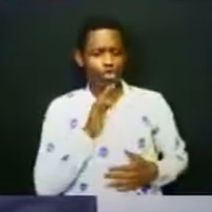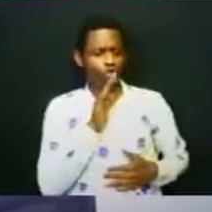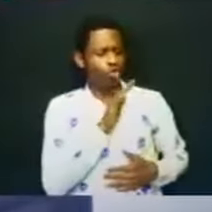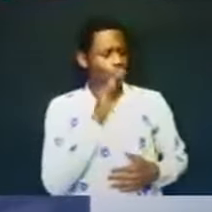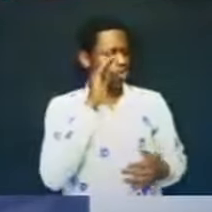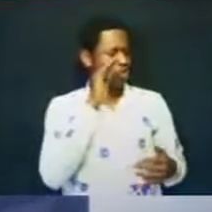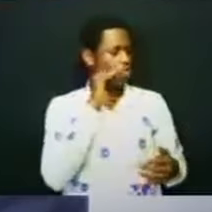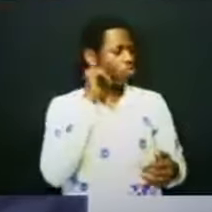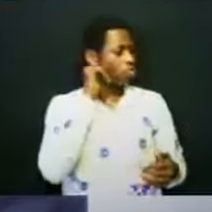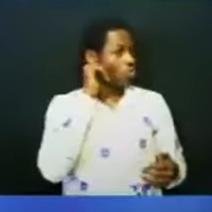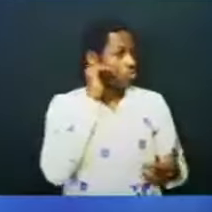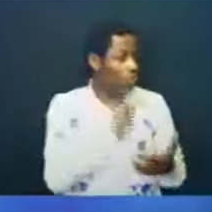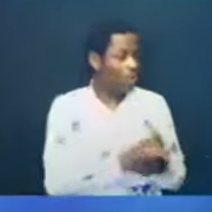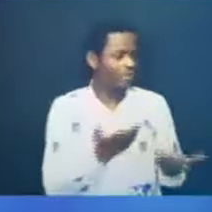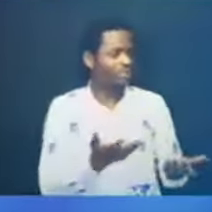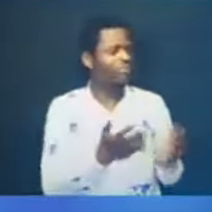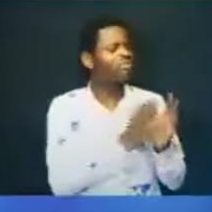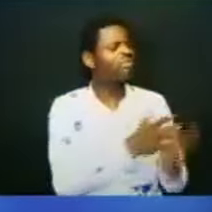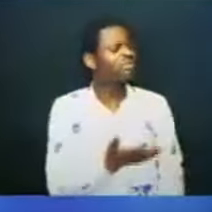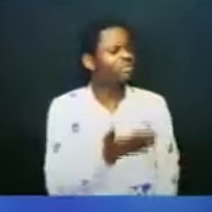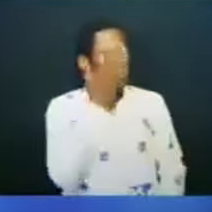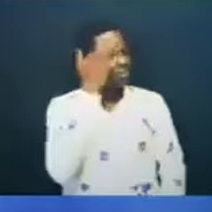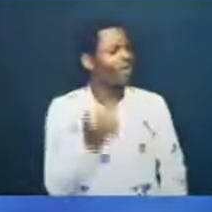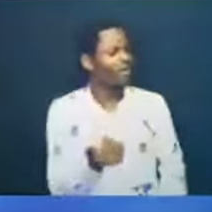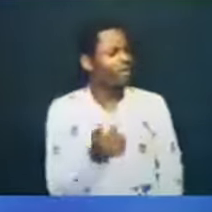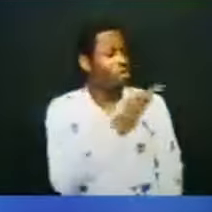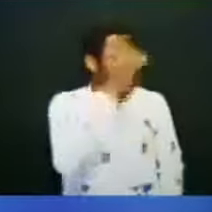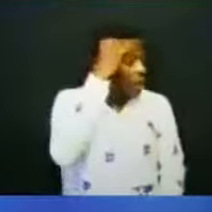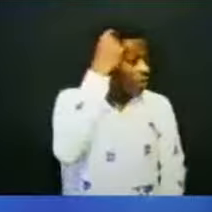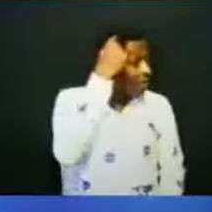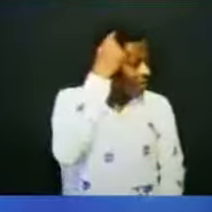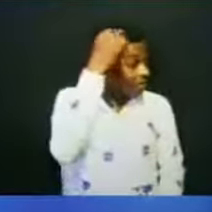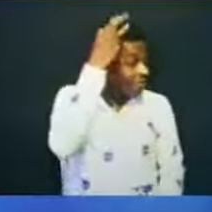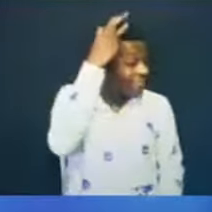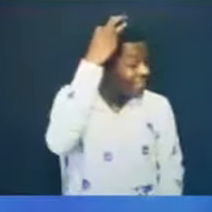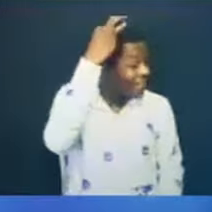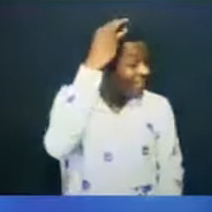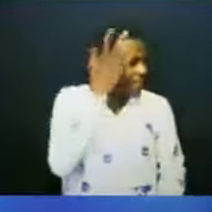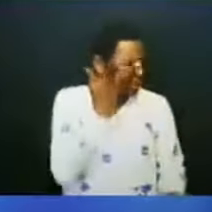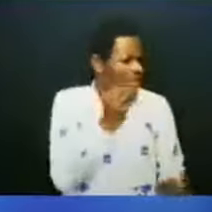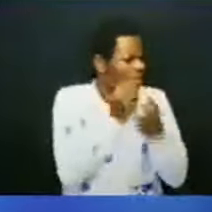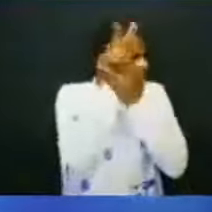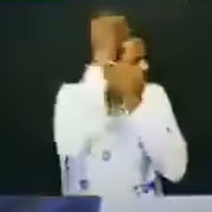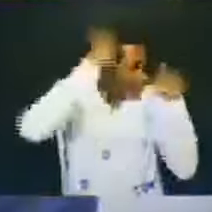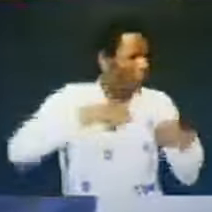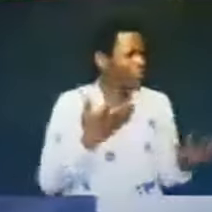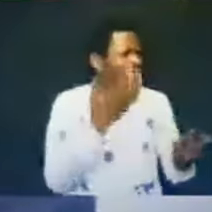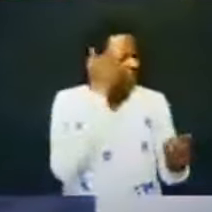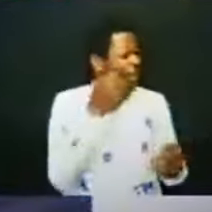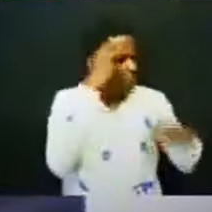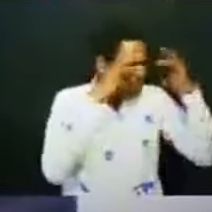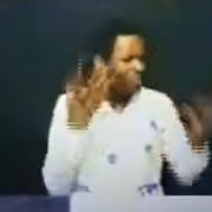My friend, will your hair not grow? You are going to follow this barber and die and leave all of us. Yeah.